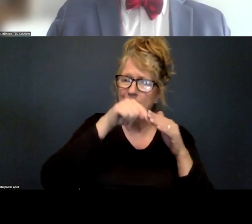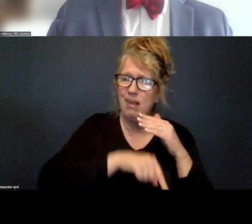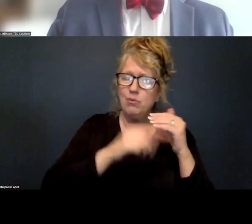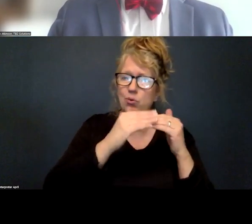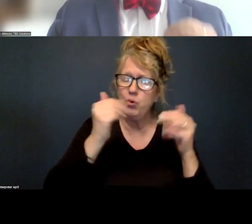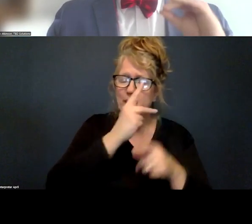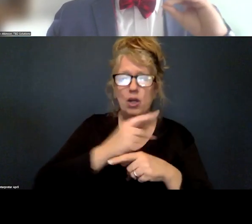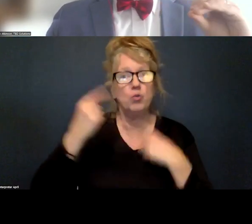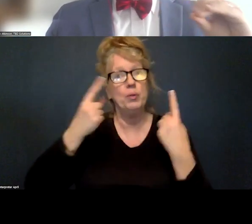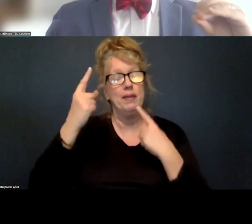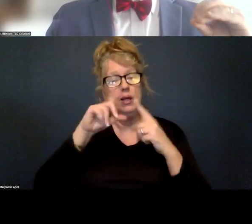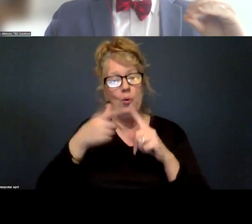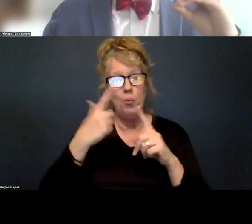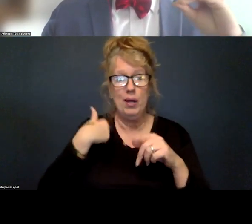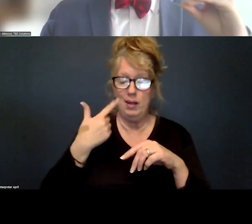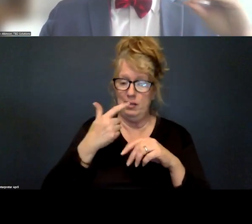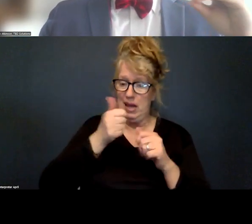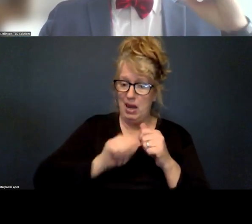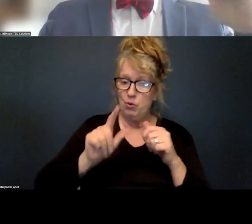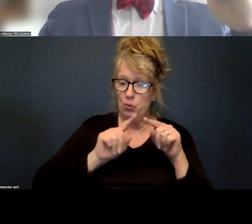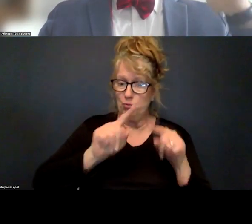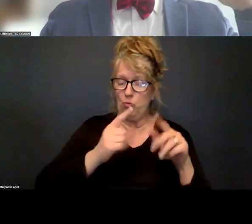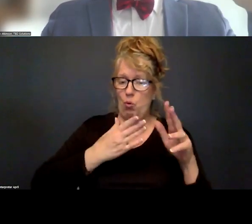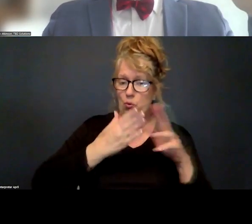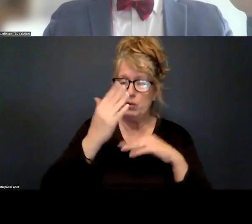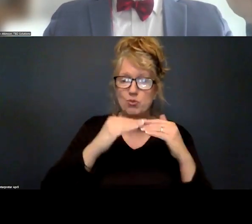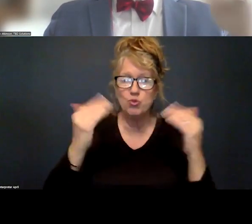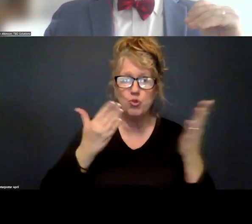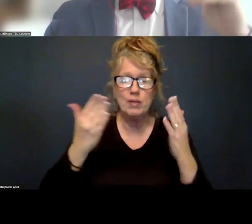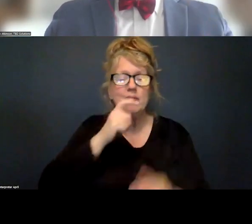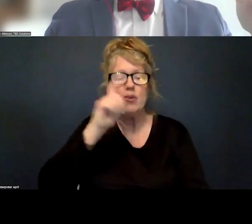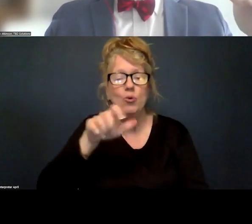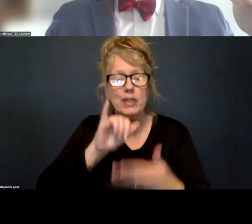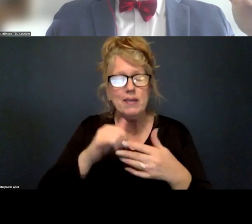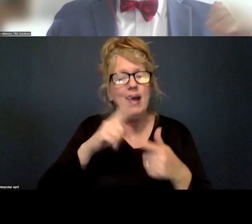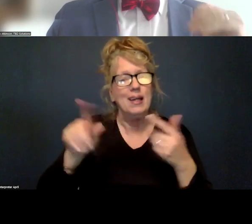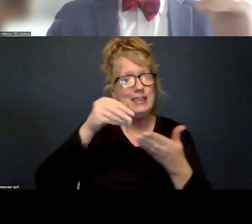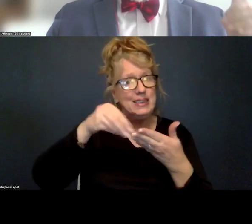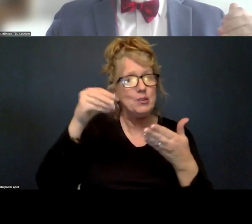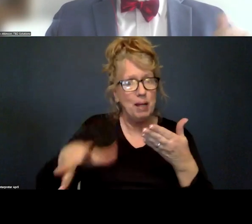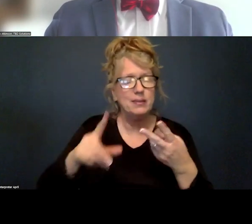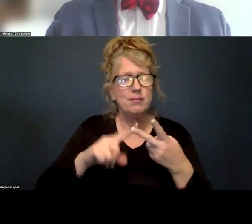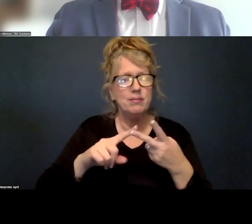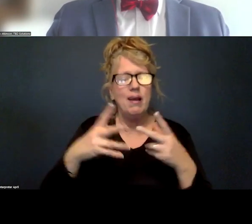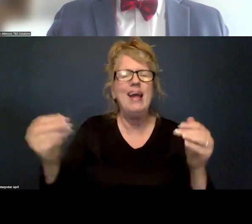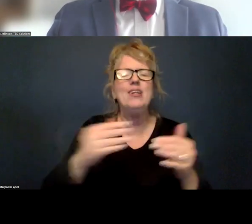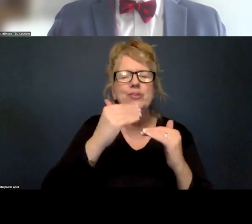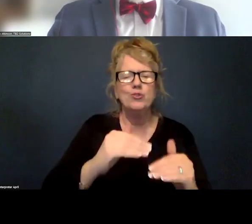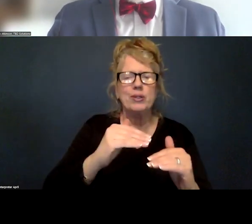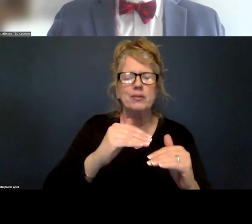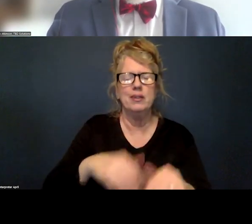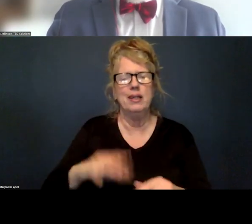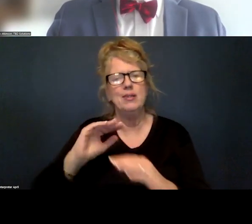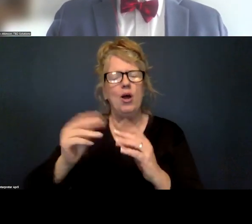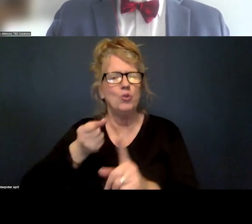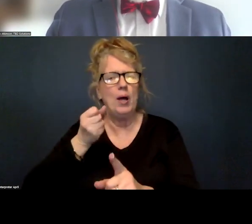think about, is that when we send everybody through a service level that they don't need, it's expensive and it's restrictive, and it also impacts something that